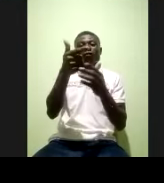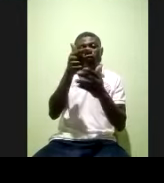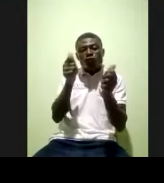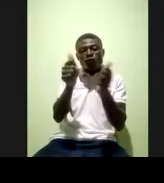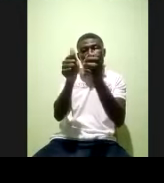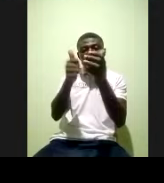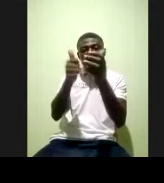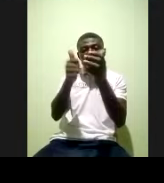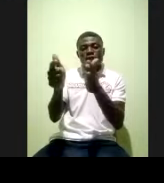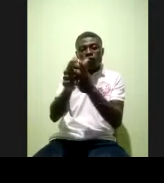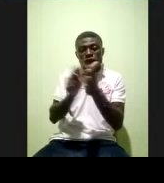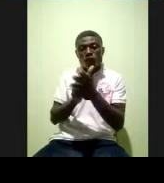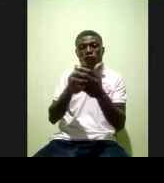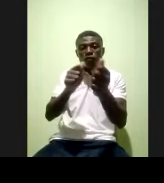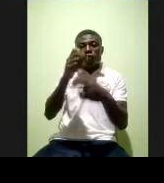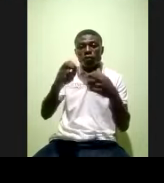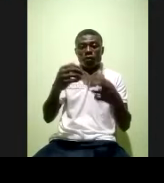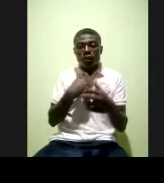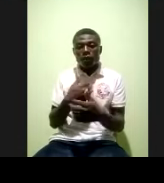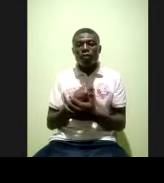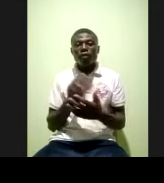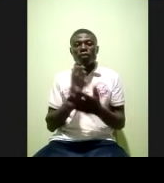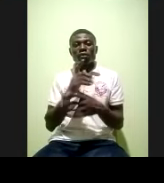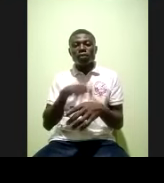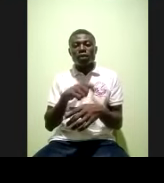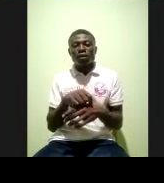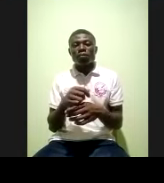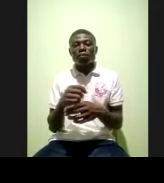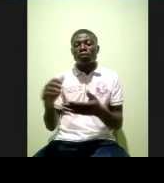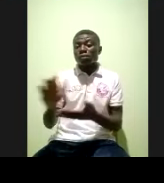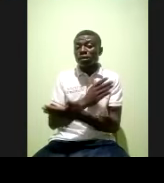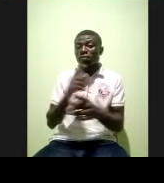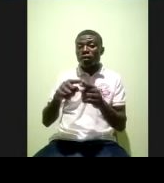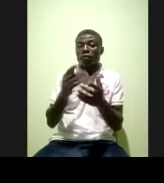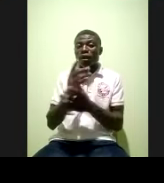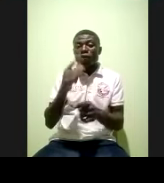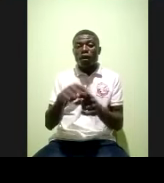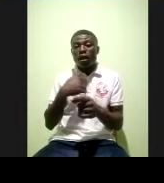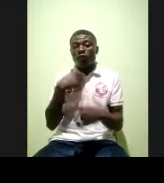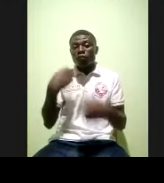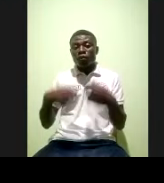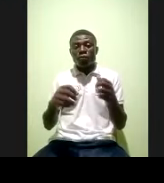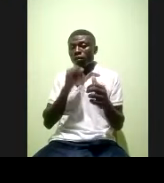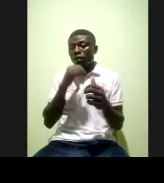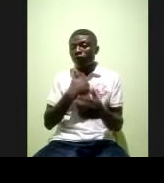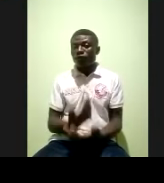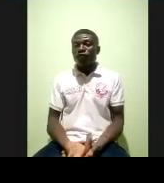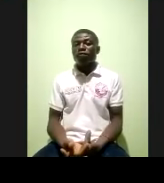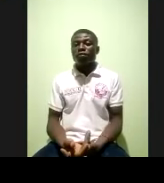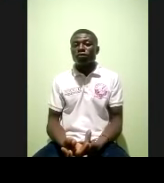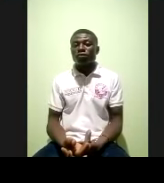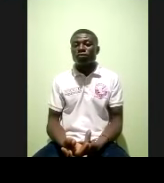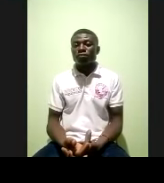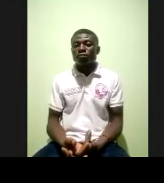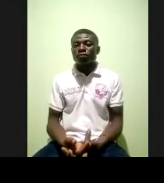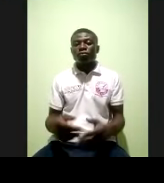They may need more thinking time to remember the right word. Chicken! No, wait. Duck! As